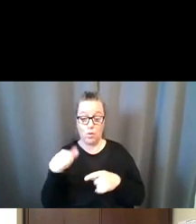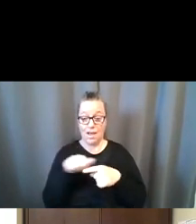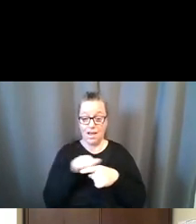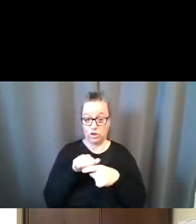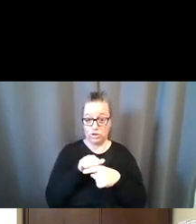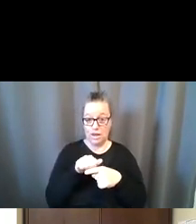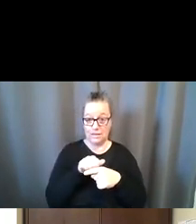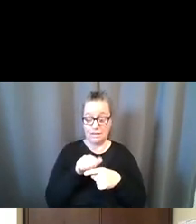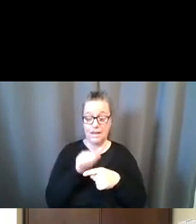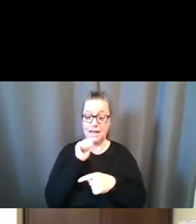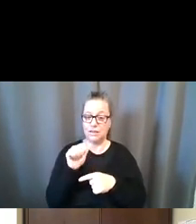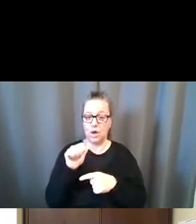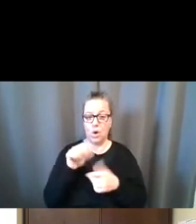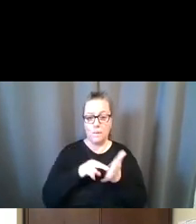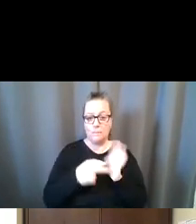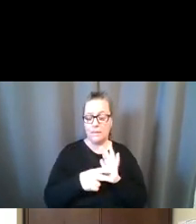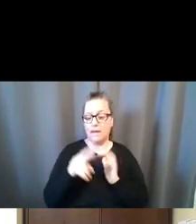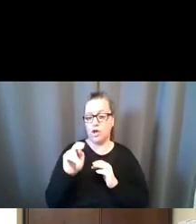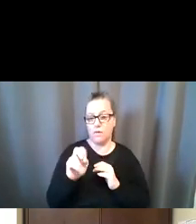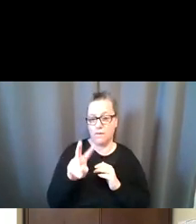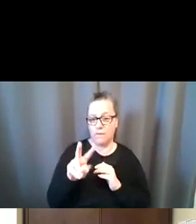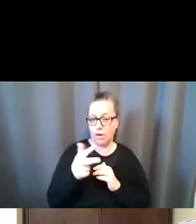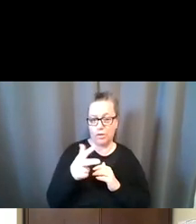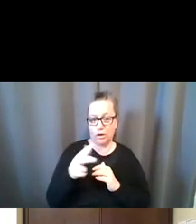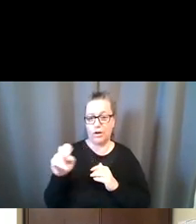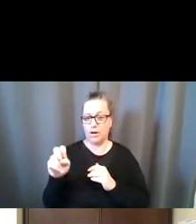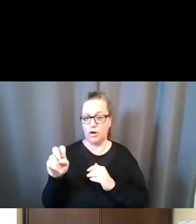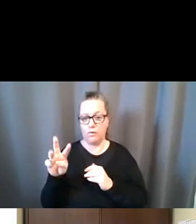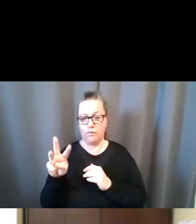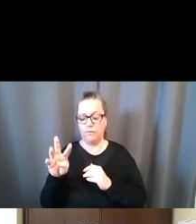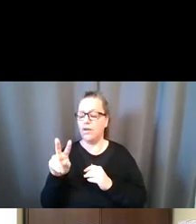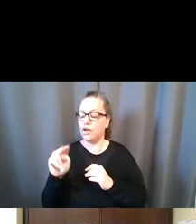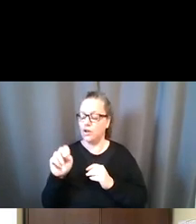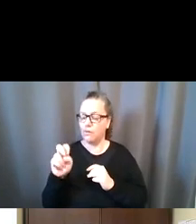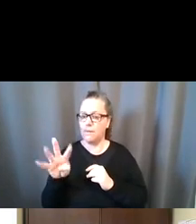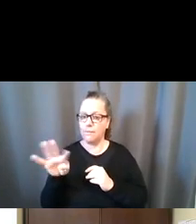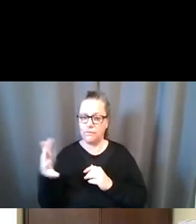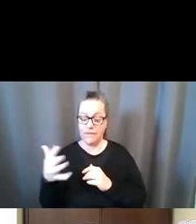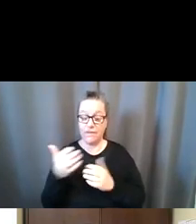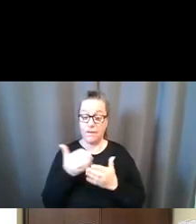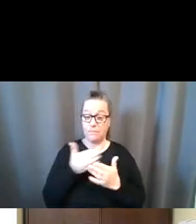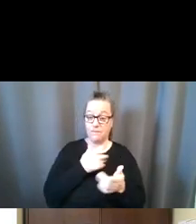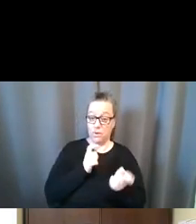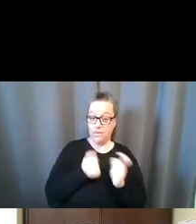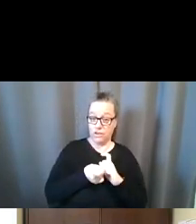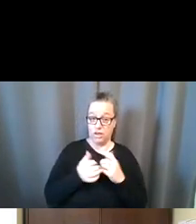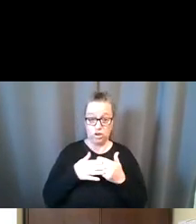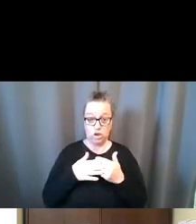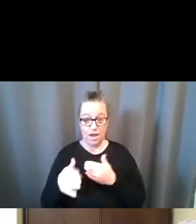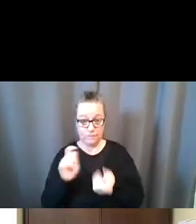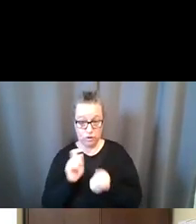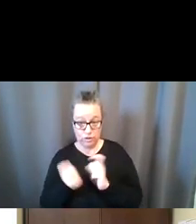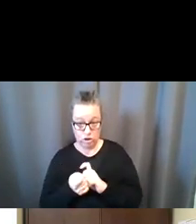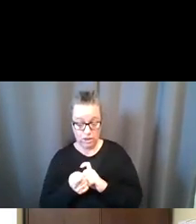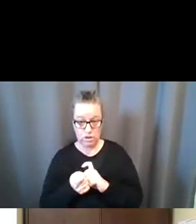not mean November 3rd and November 5th. It means before the change and after the change,